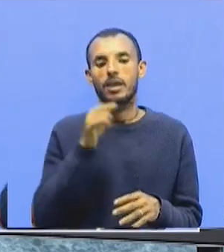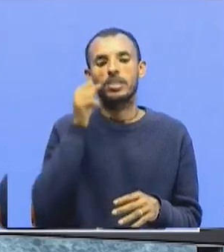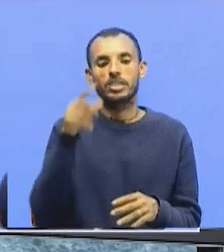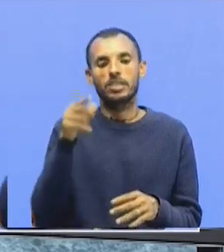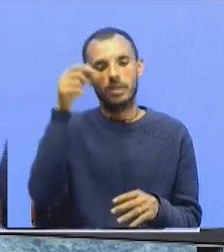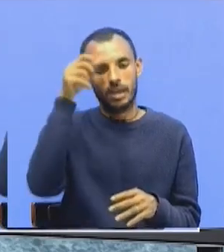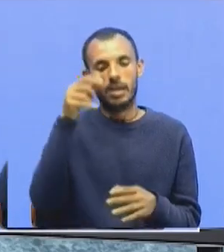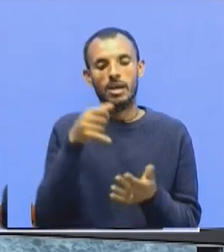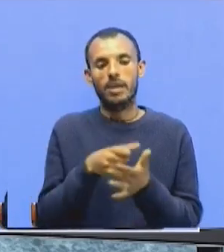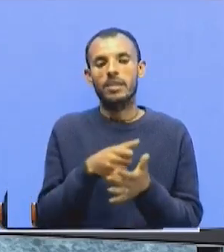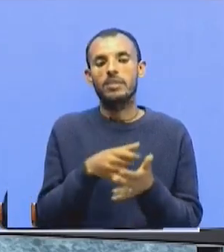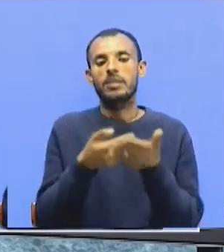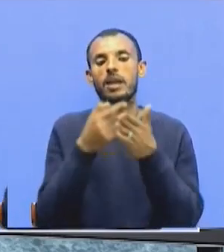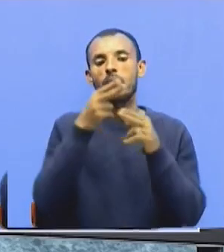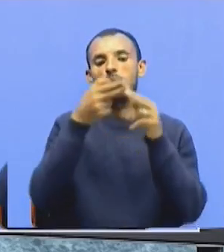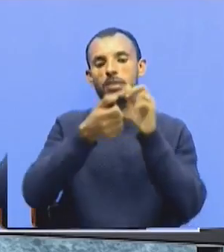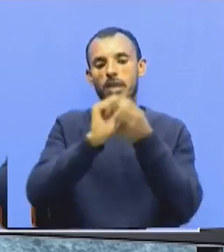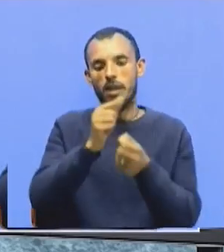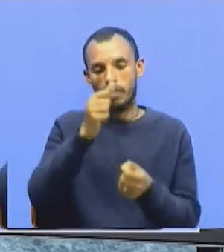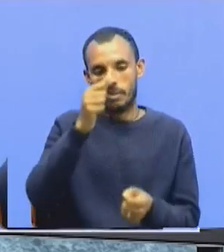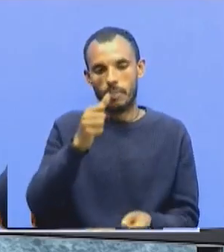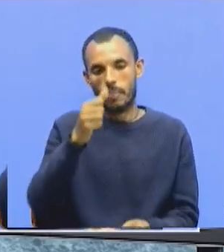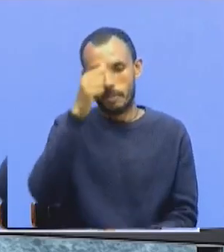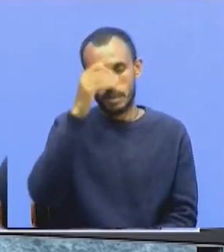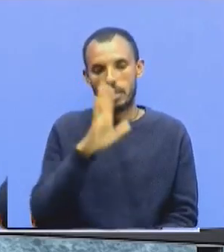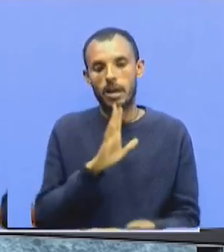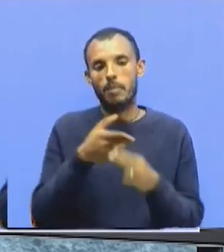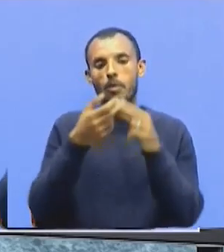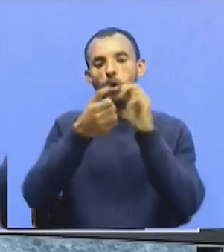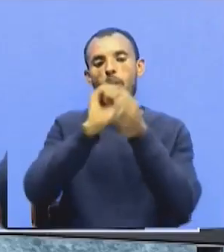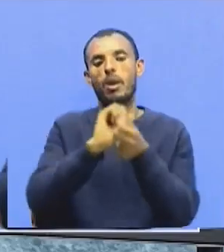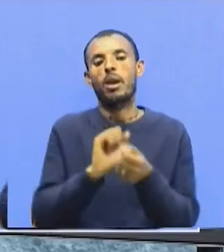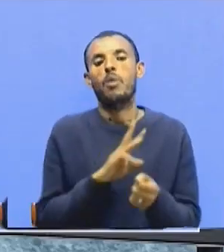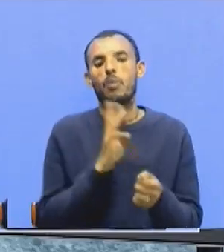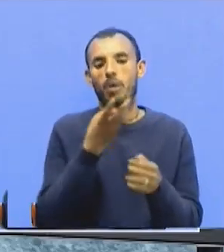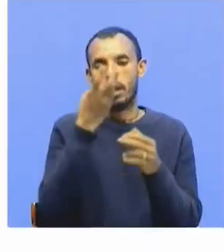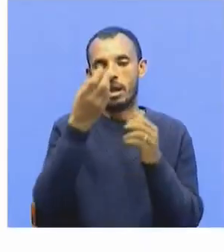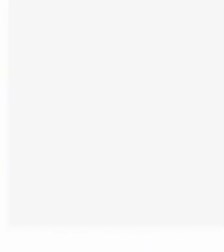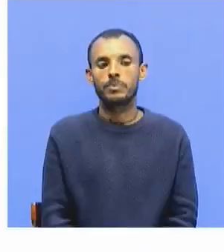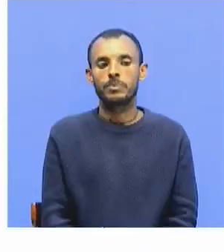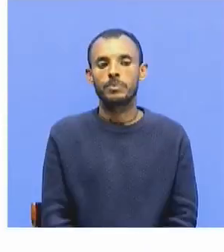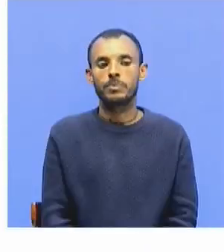personal pronouns. So the next one is we can have